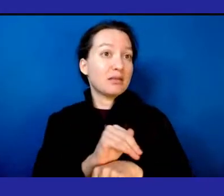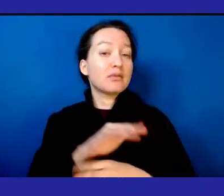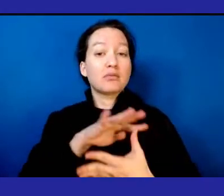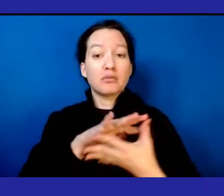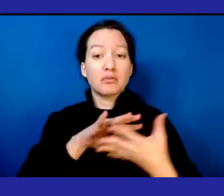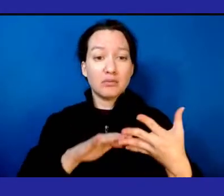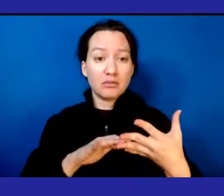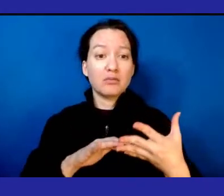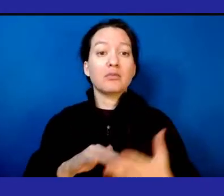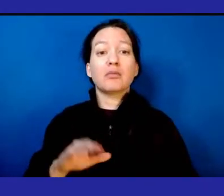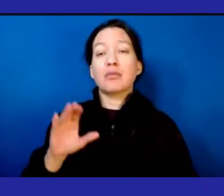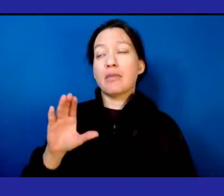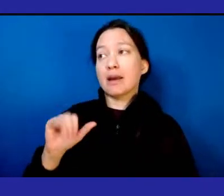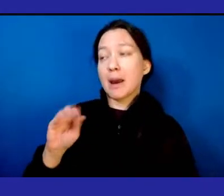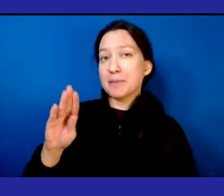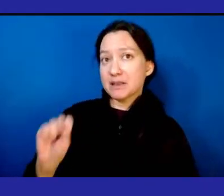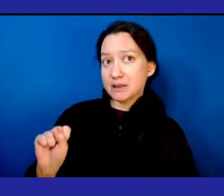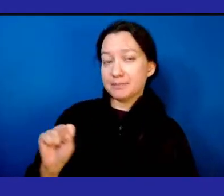cabs: